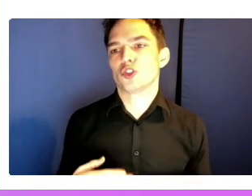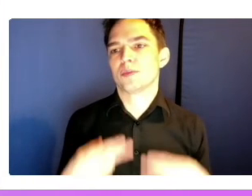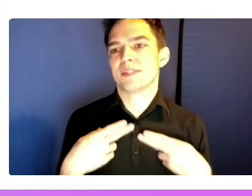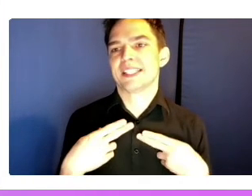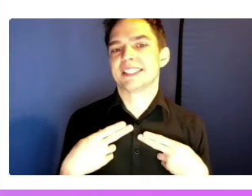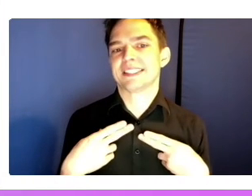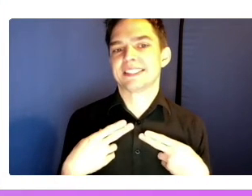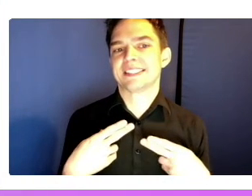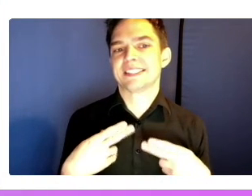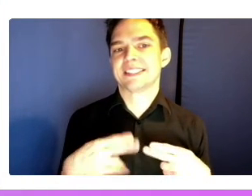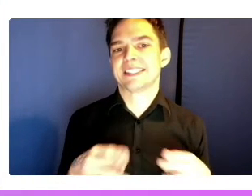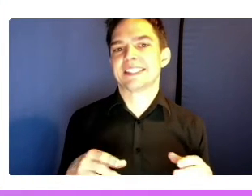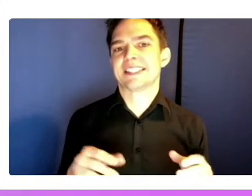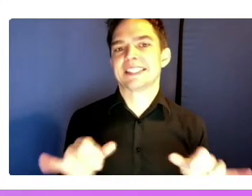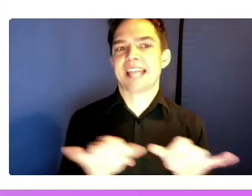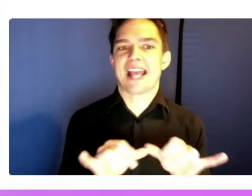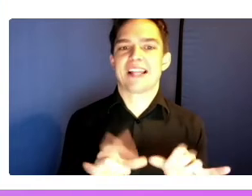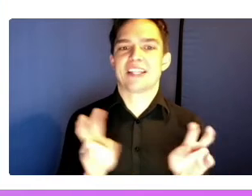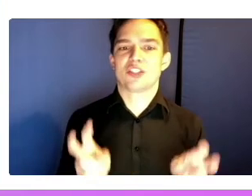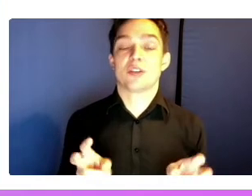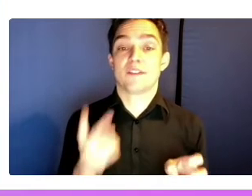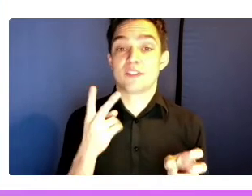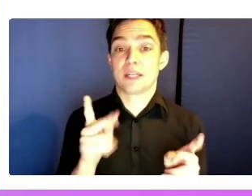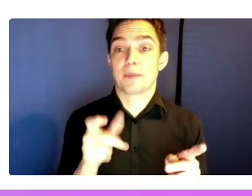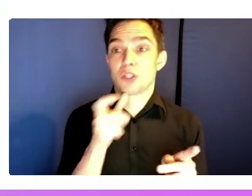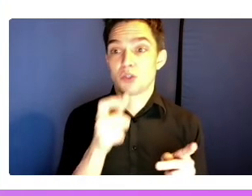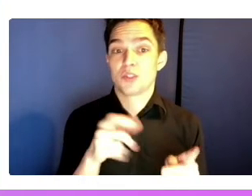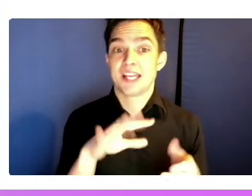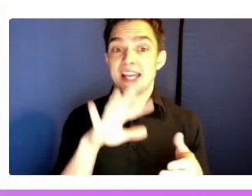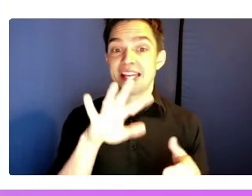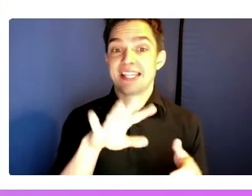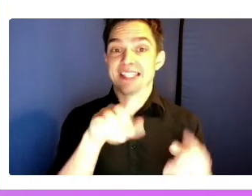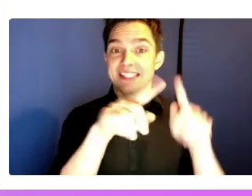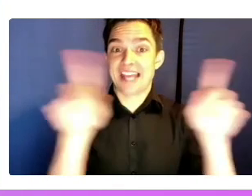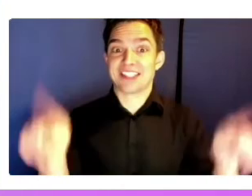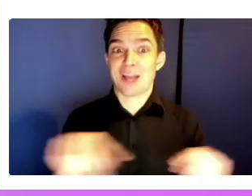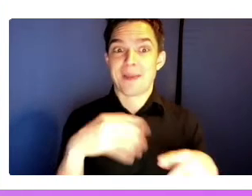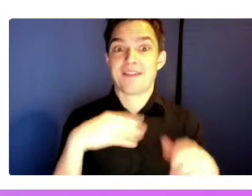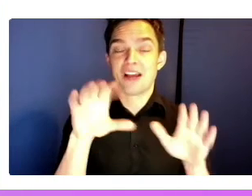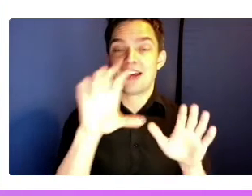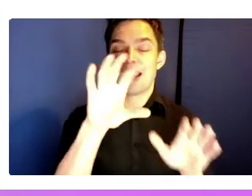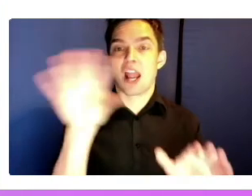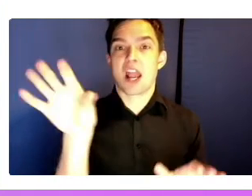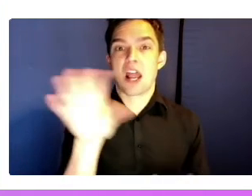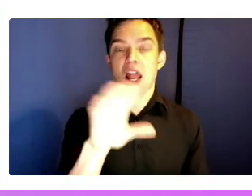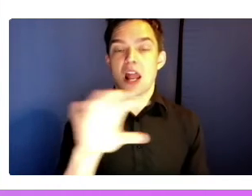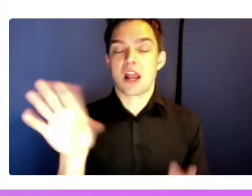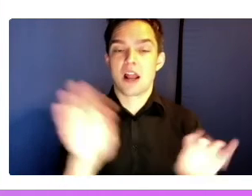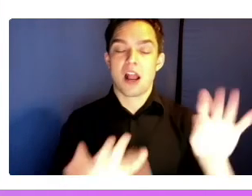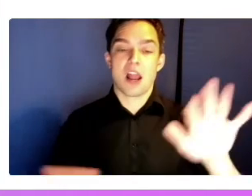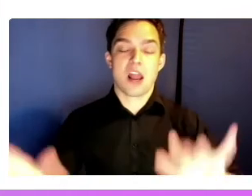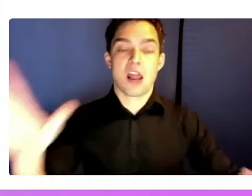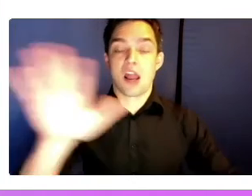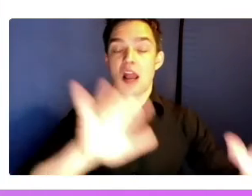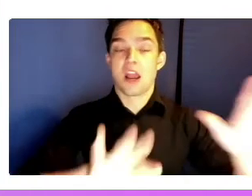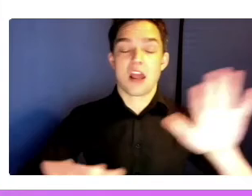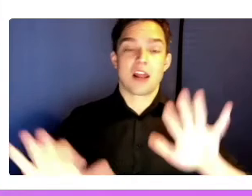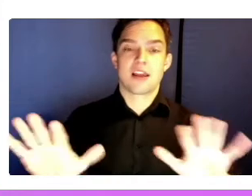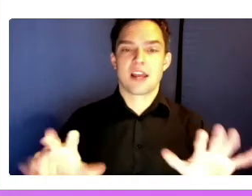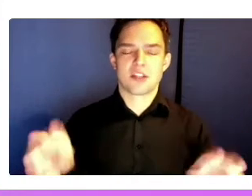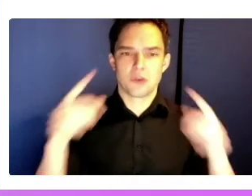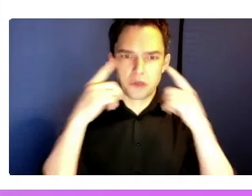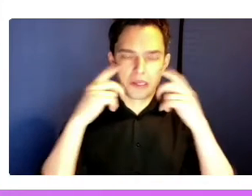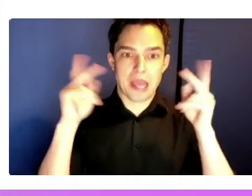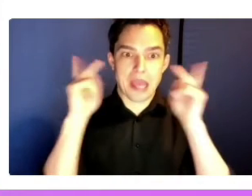of issues. Have you ever seen a person whose desktop has millions of icons scattered all about and you have a